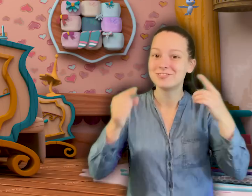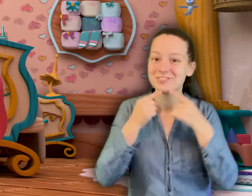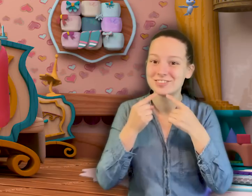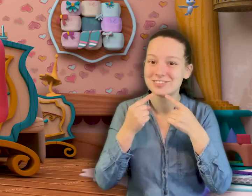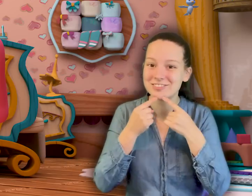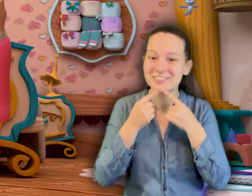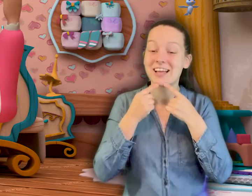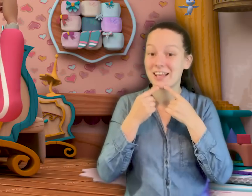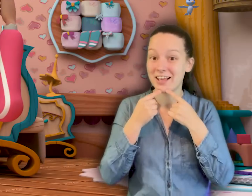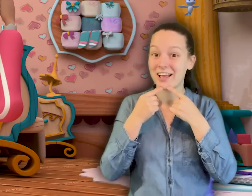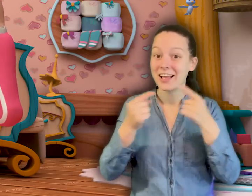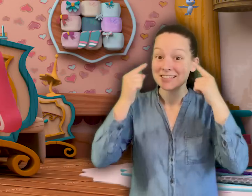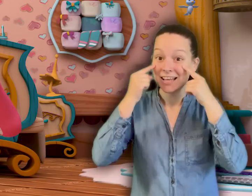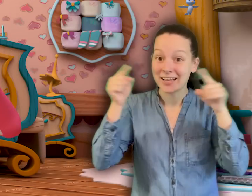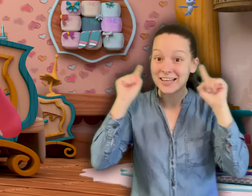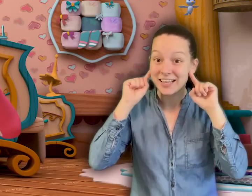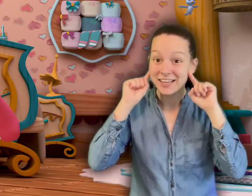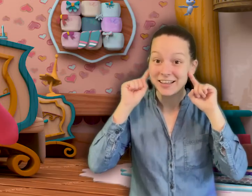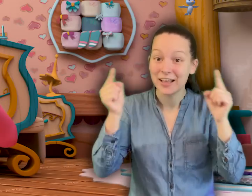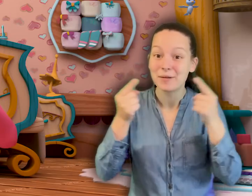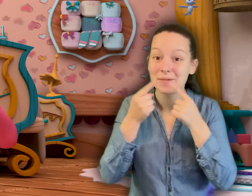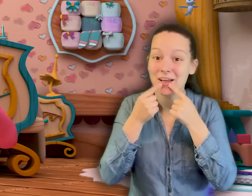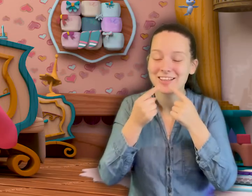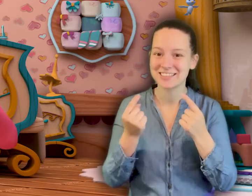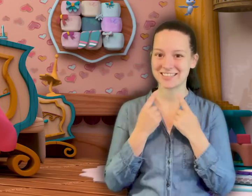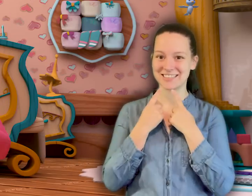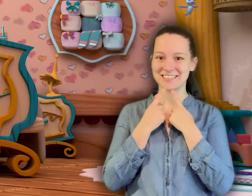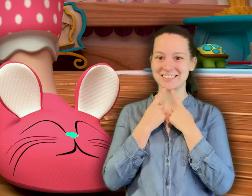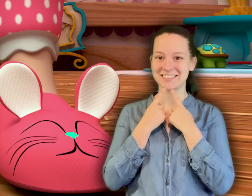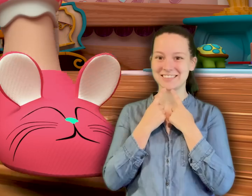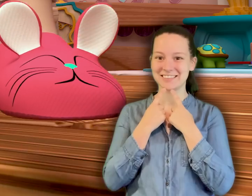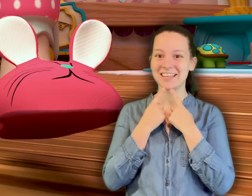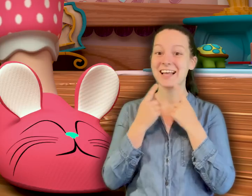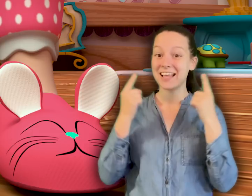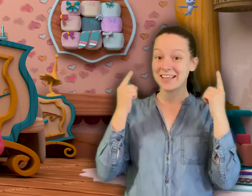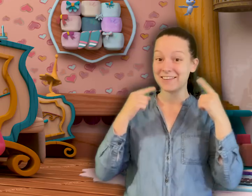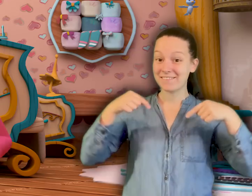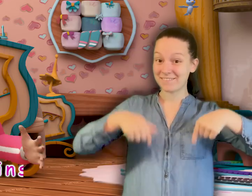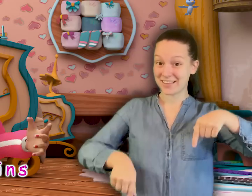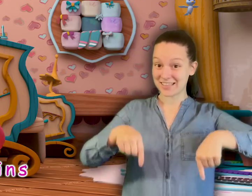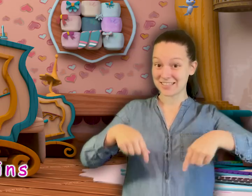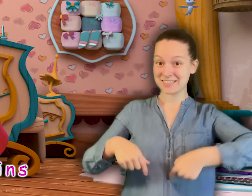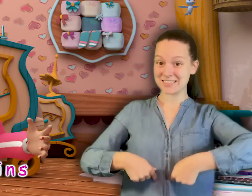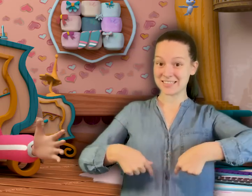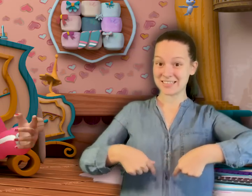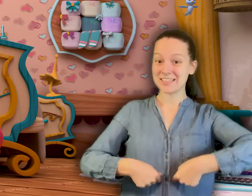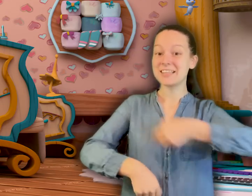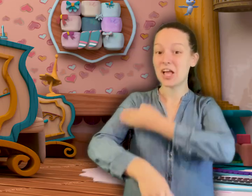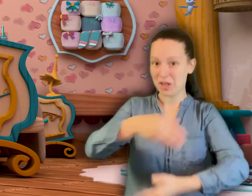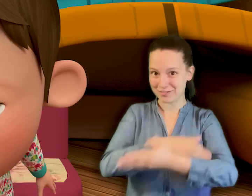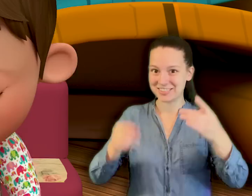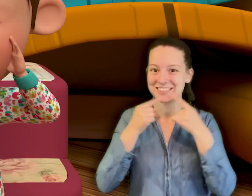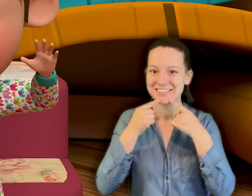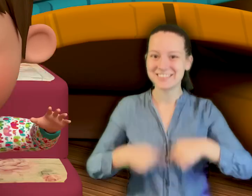and chins and eyes and ears and mouth and shins feet and tummies arms and chins